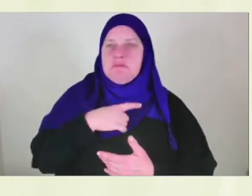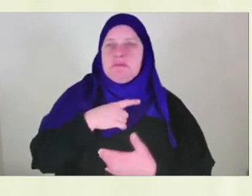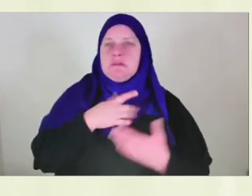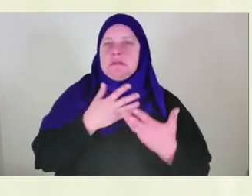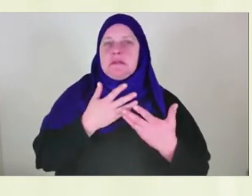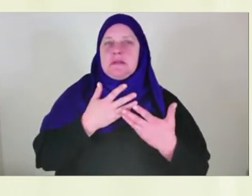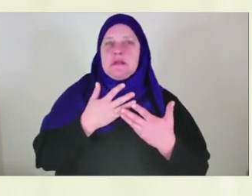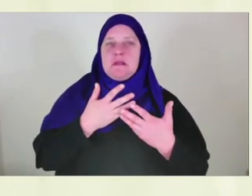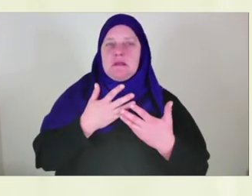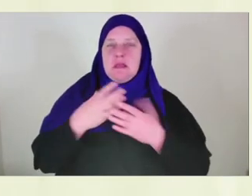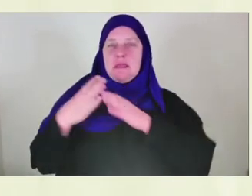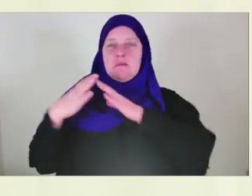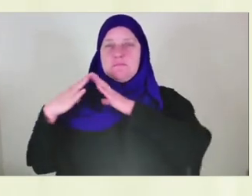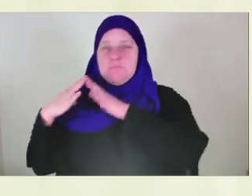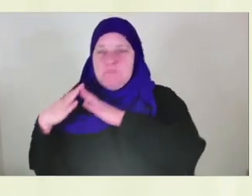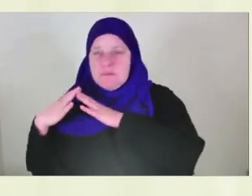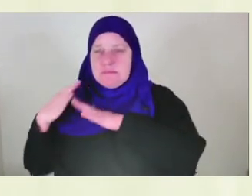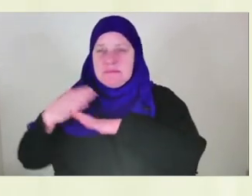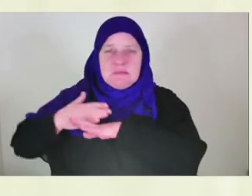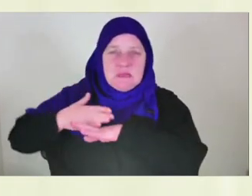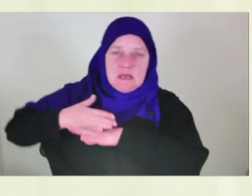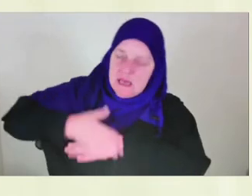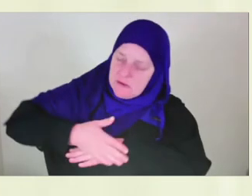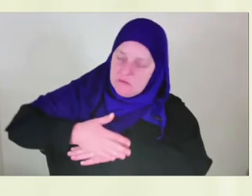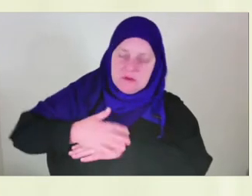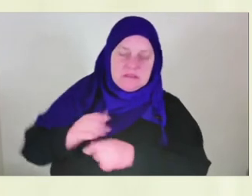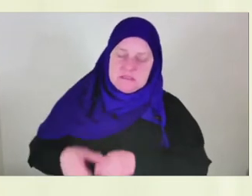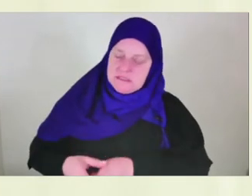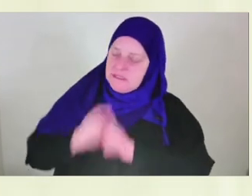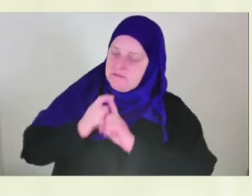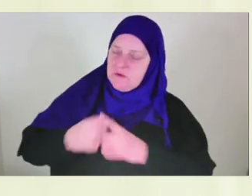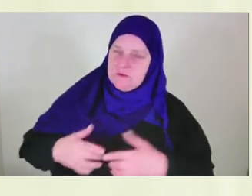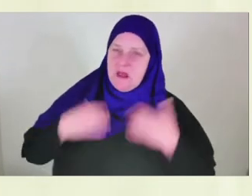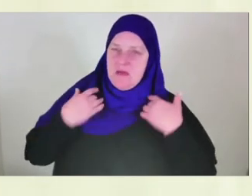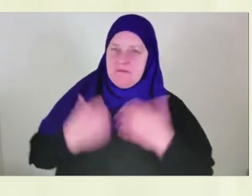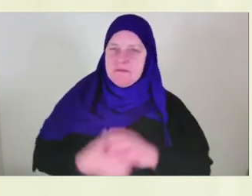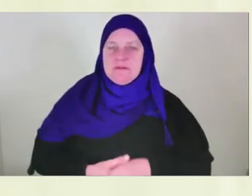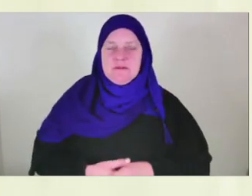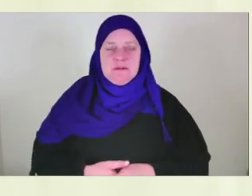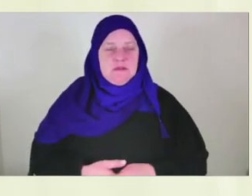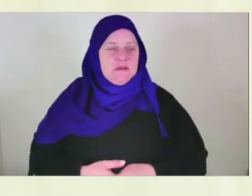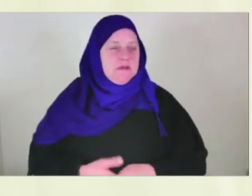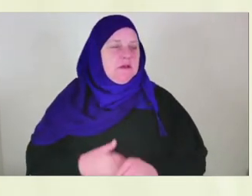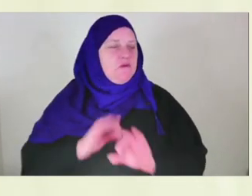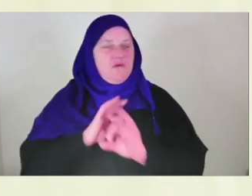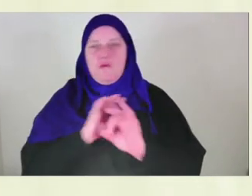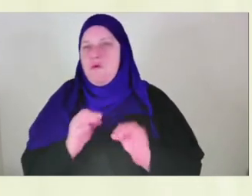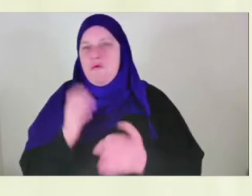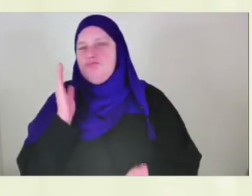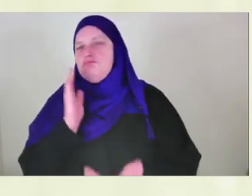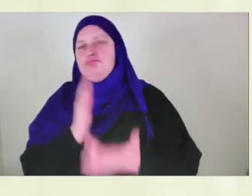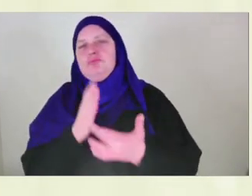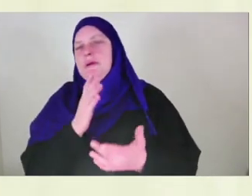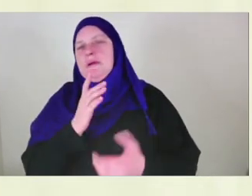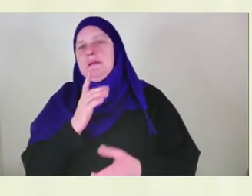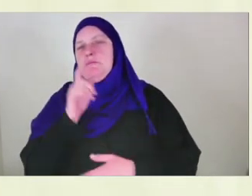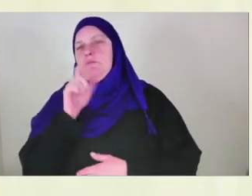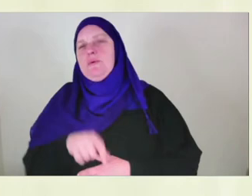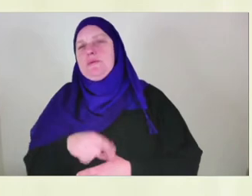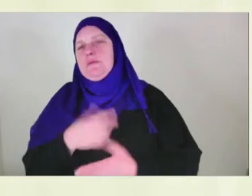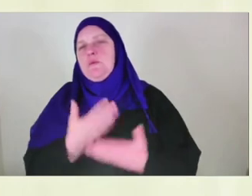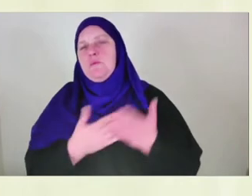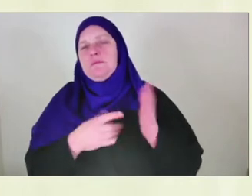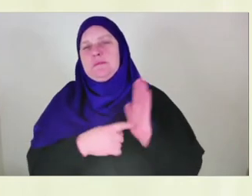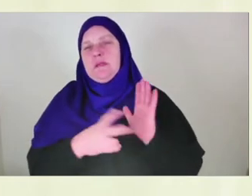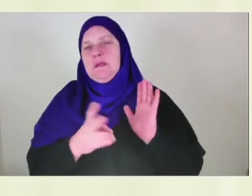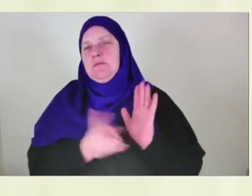listen to some rogue that has his own television station that decides to talk about the ulama, whoever it is.